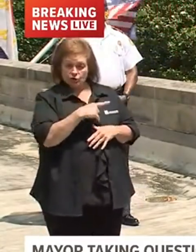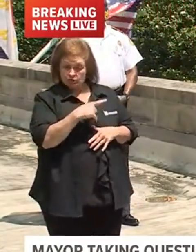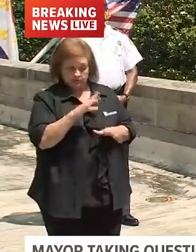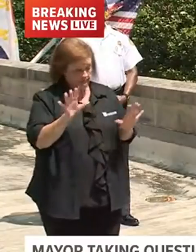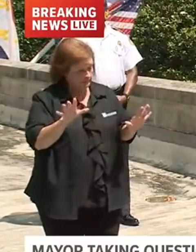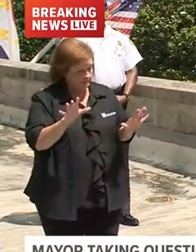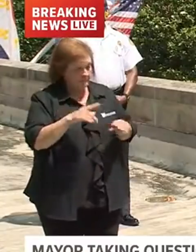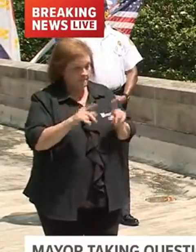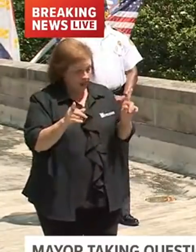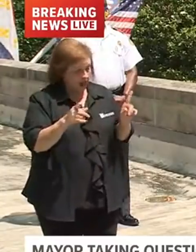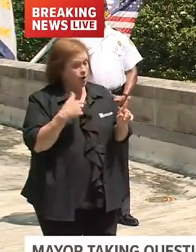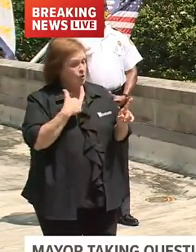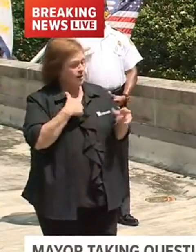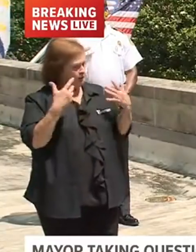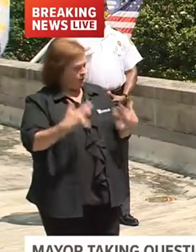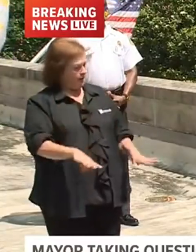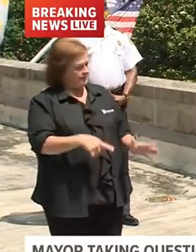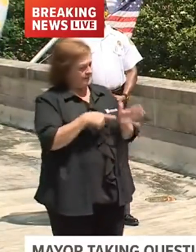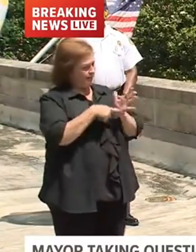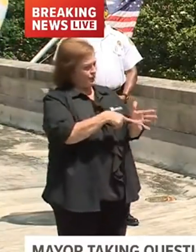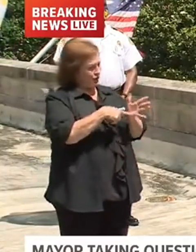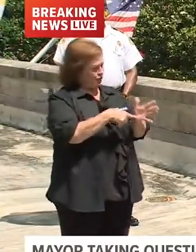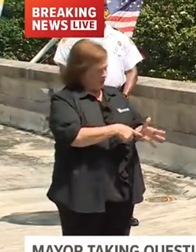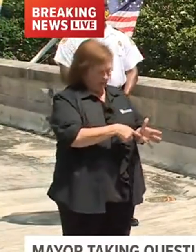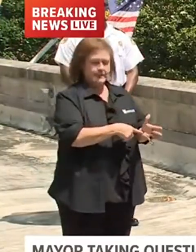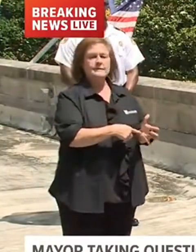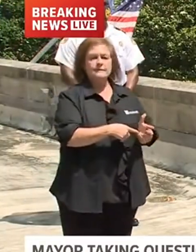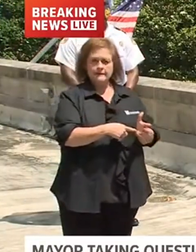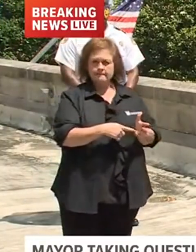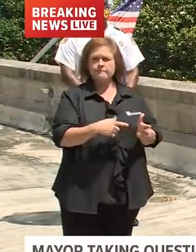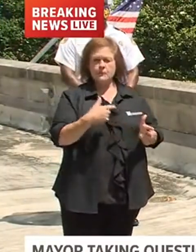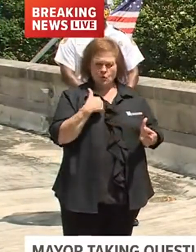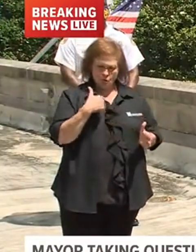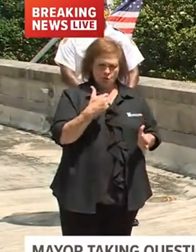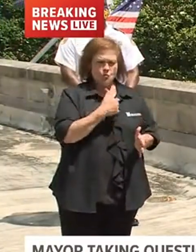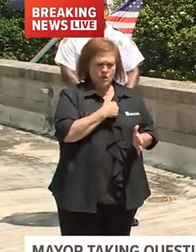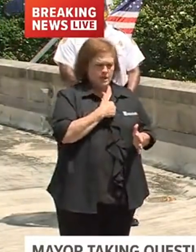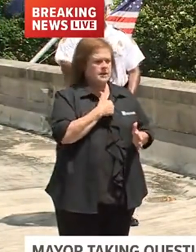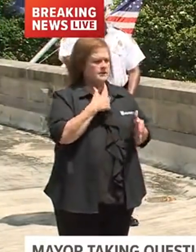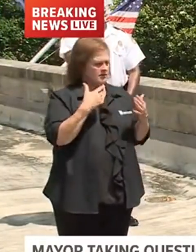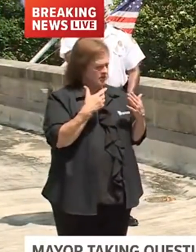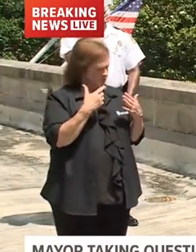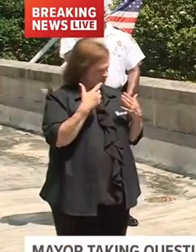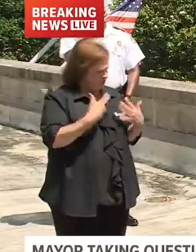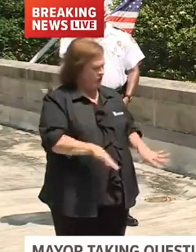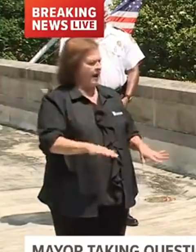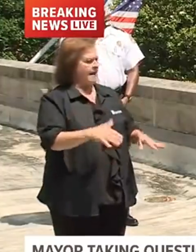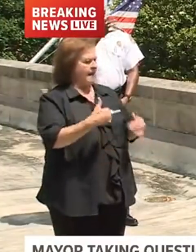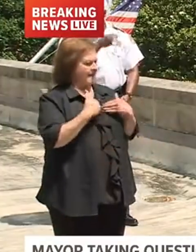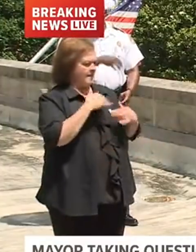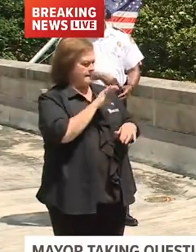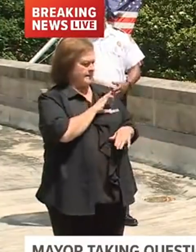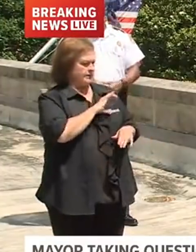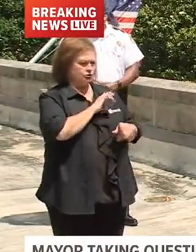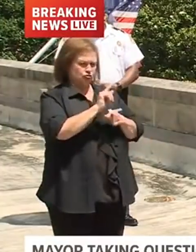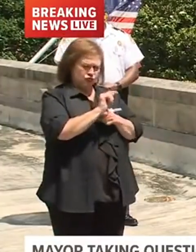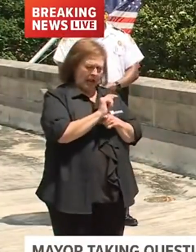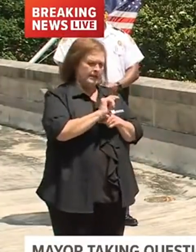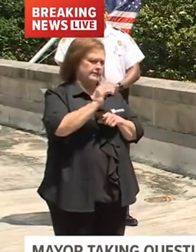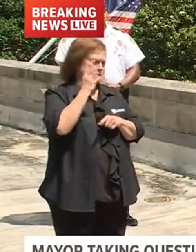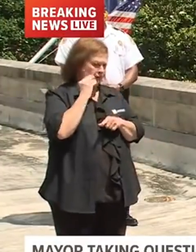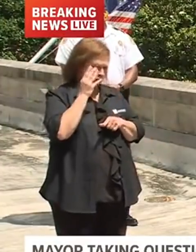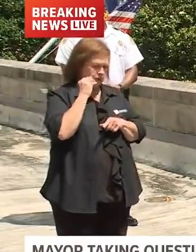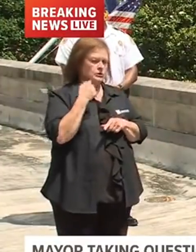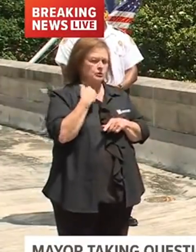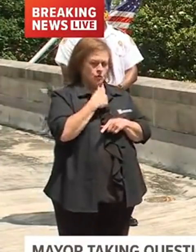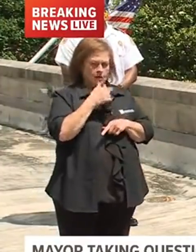what? We've demonstrated how effectively our officers are trained to protect and serve. And that's what we will